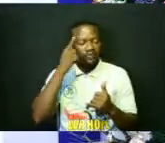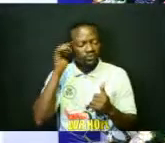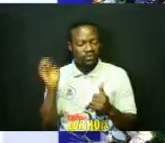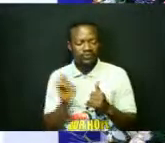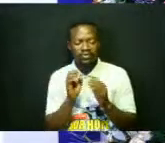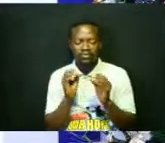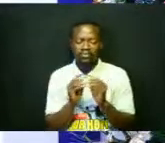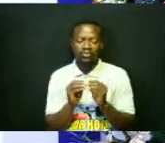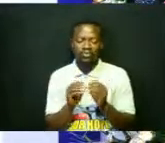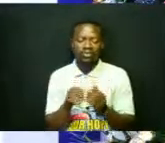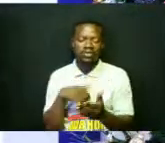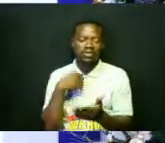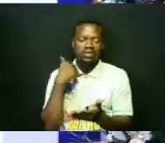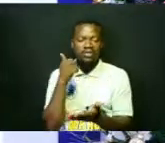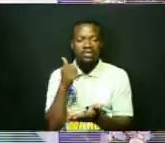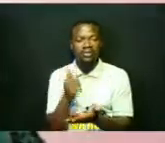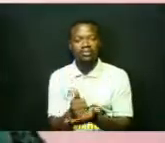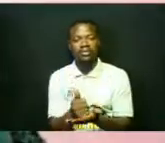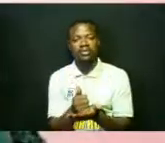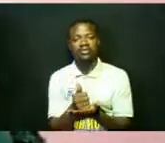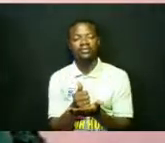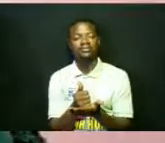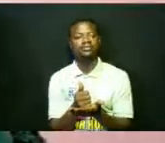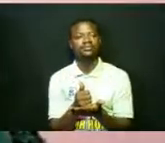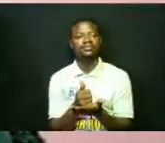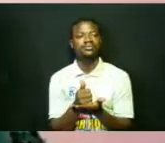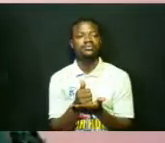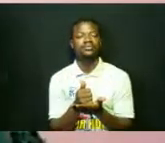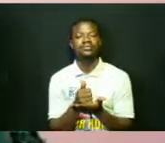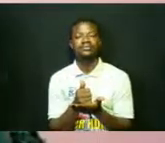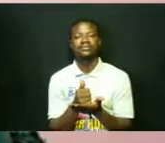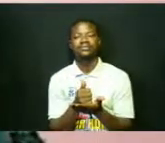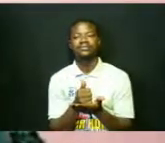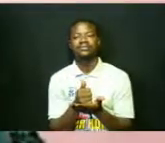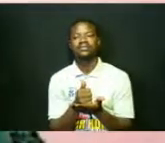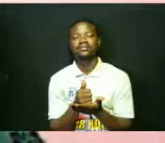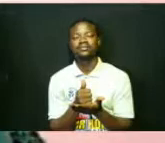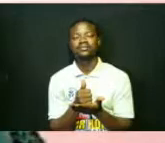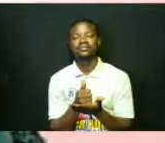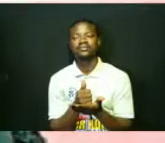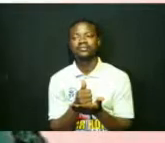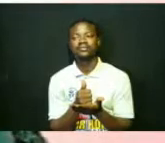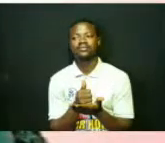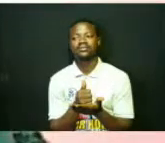forevermore. Amen. Amen. Bless you.